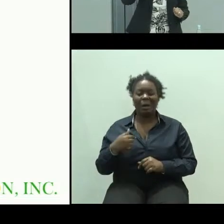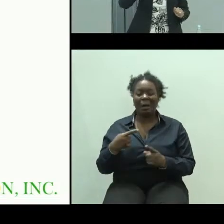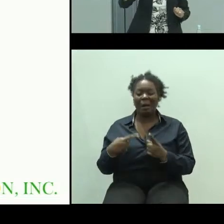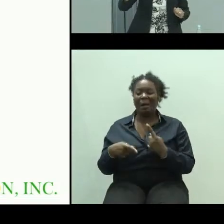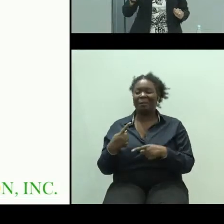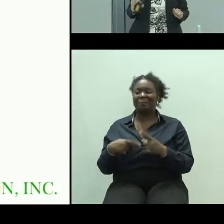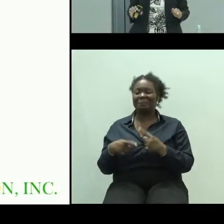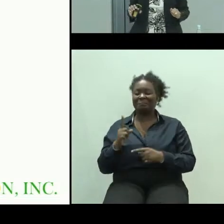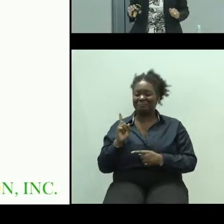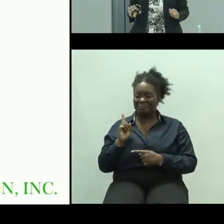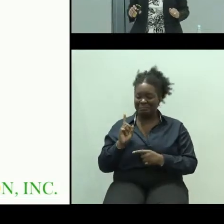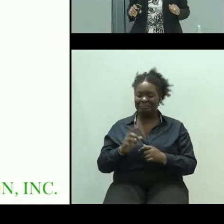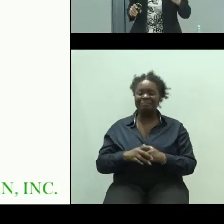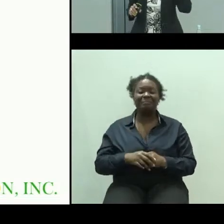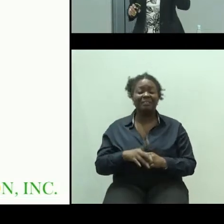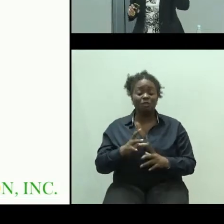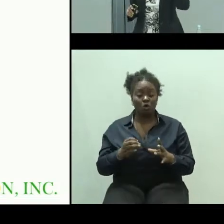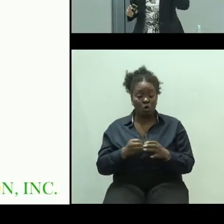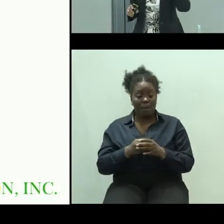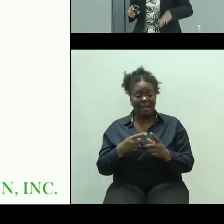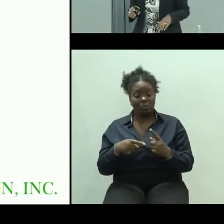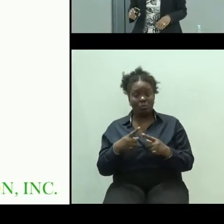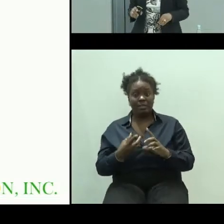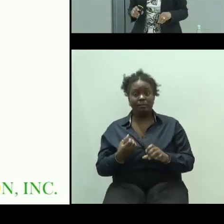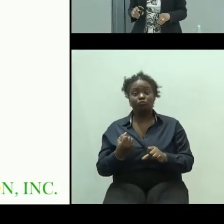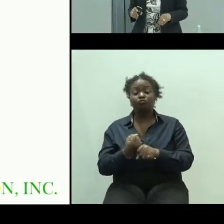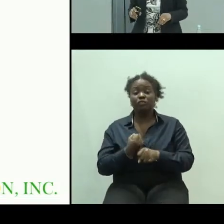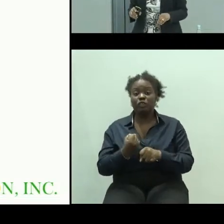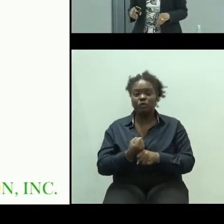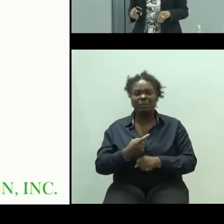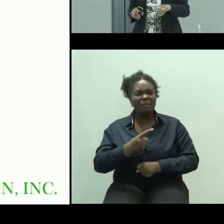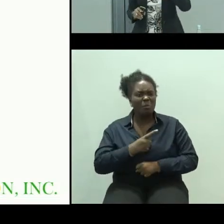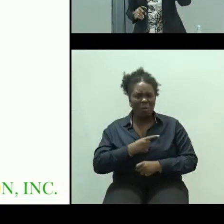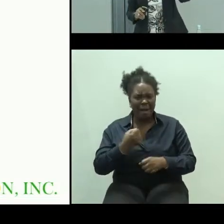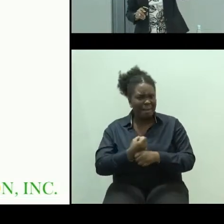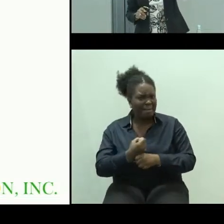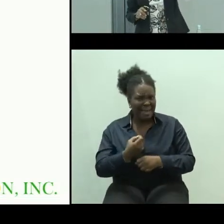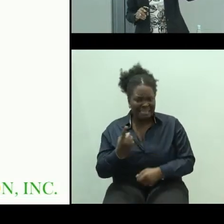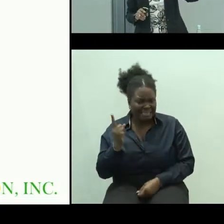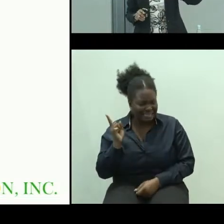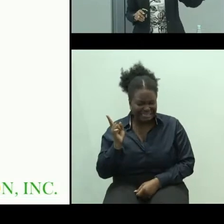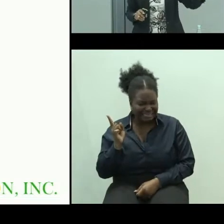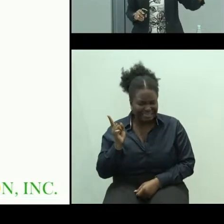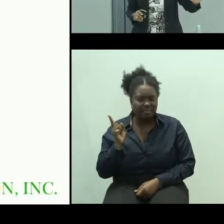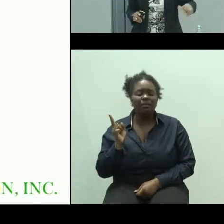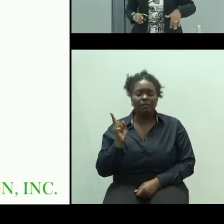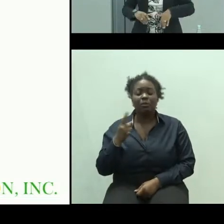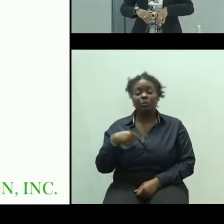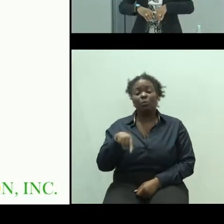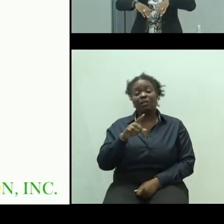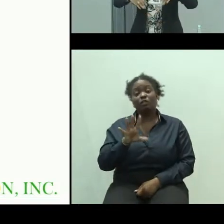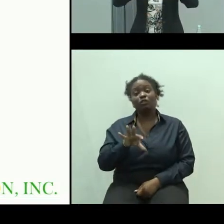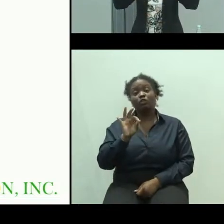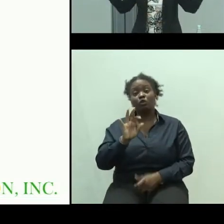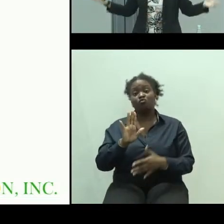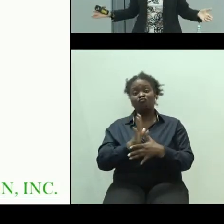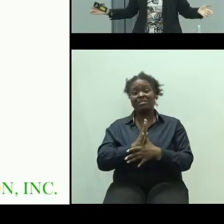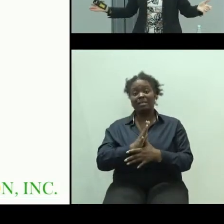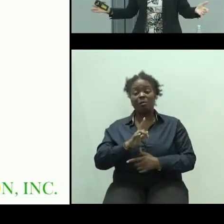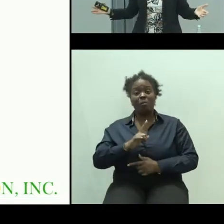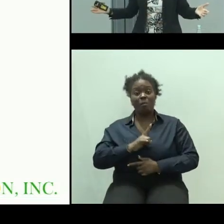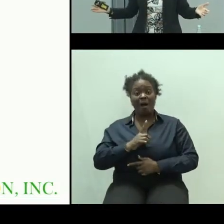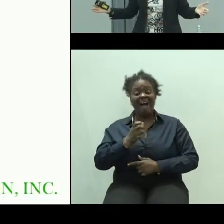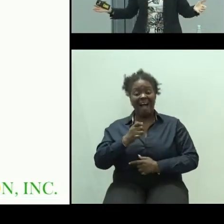and this compound that we're producing. And I want to tell you why we're making it. We originally chose it because it was on a list